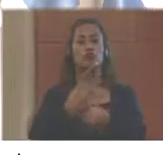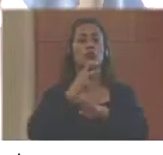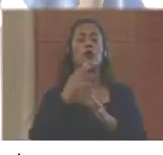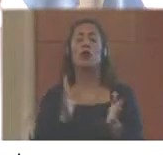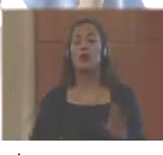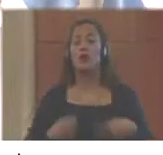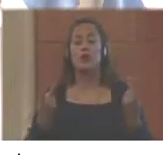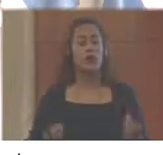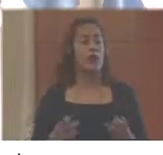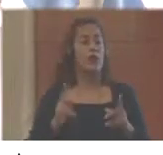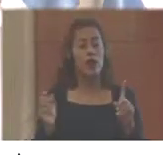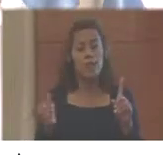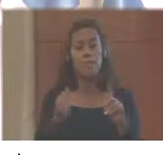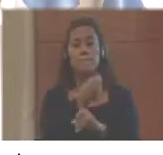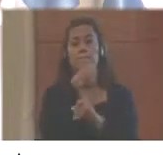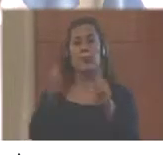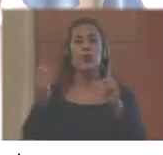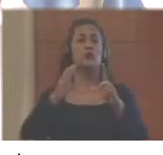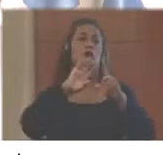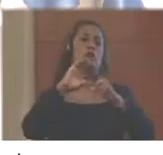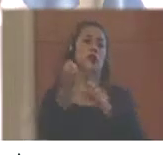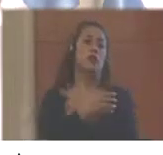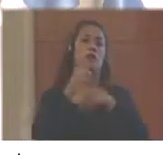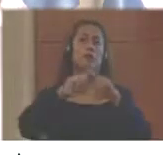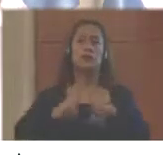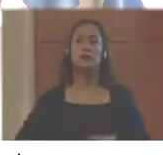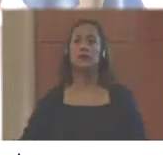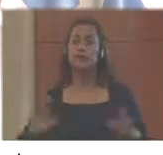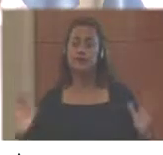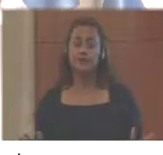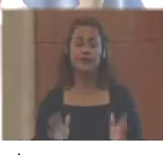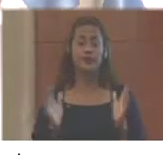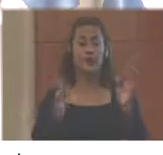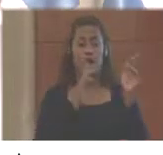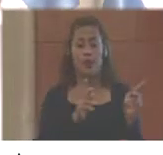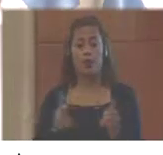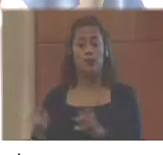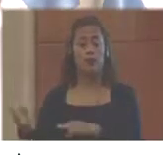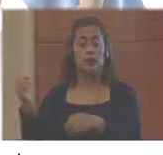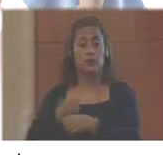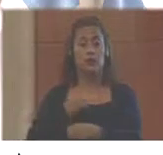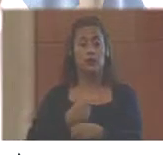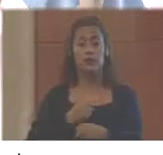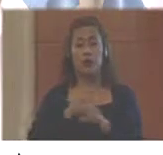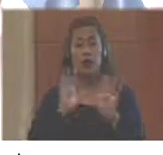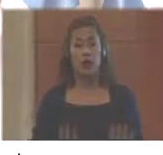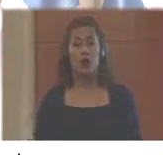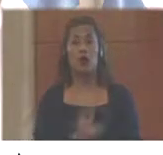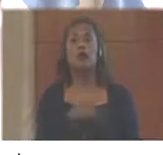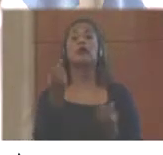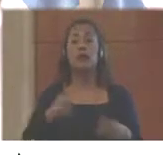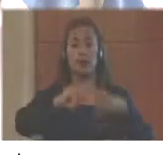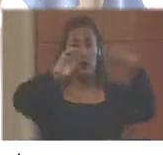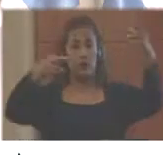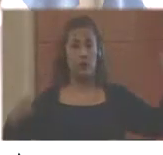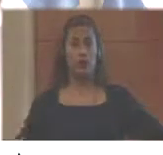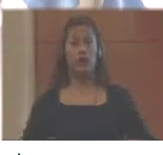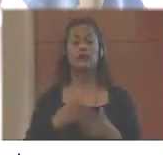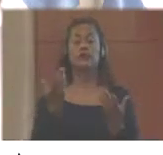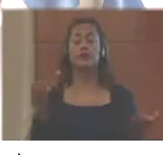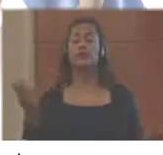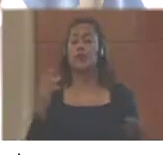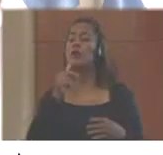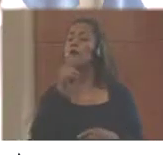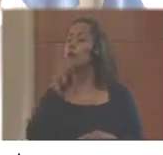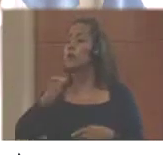guarantee protection for life and vis-a-vis climate changes, and also the accountability processes, local and